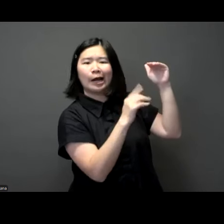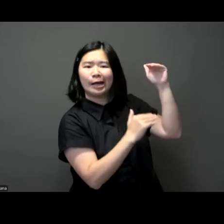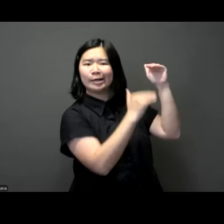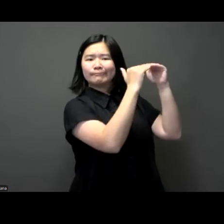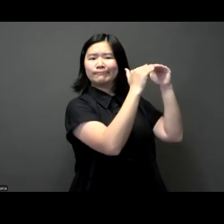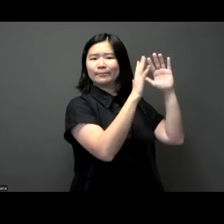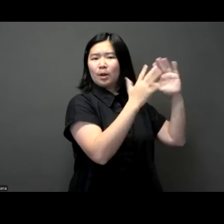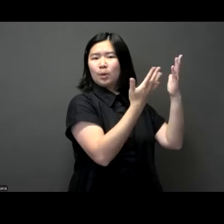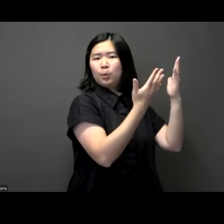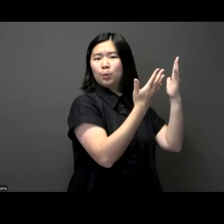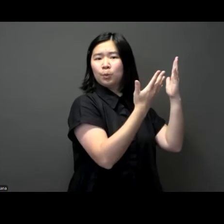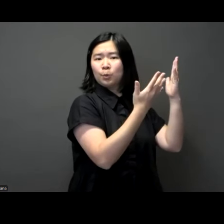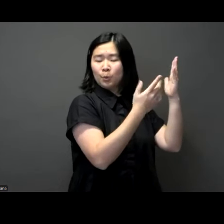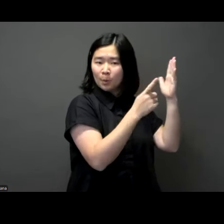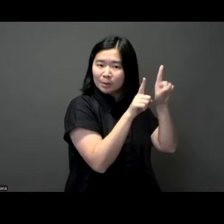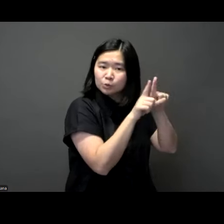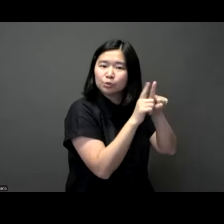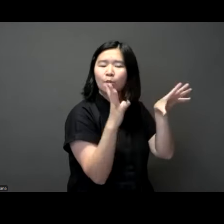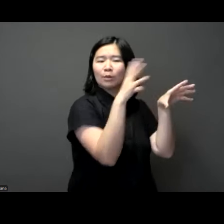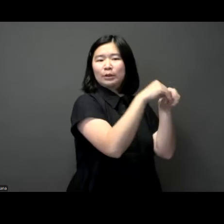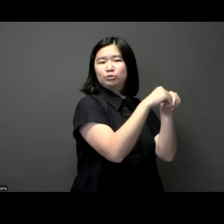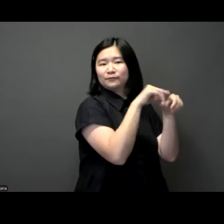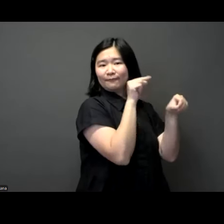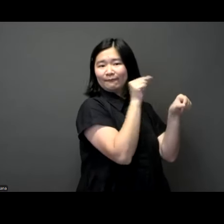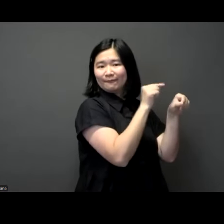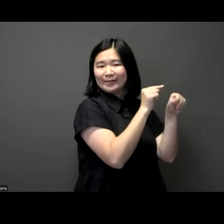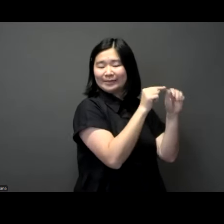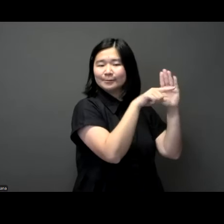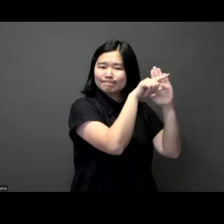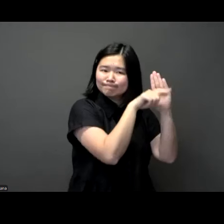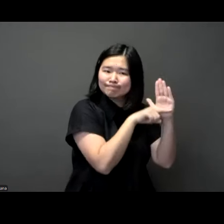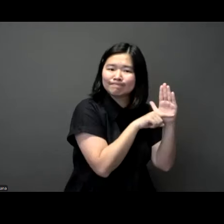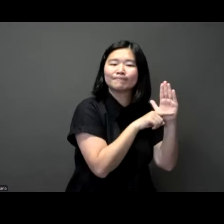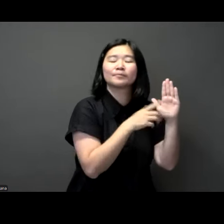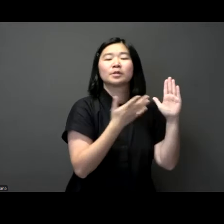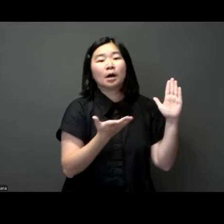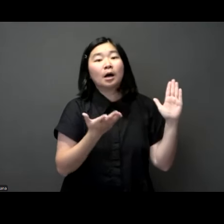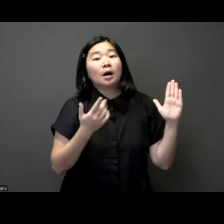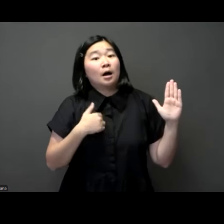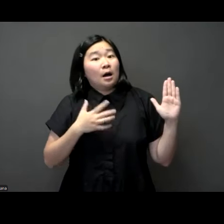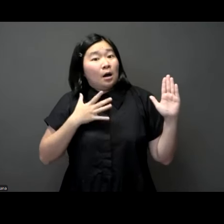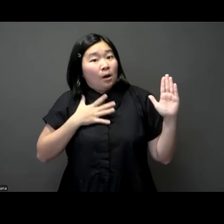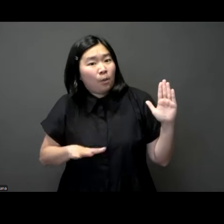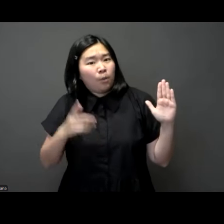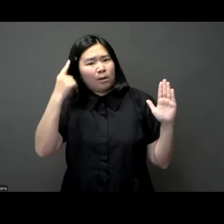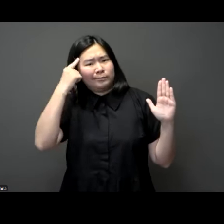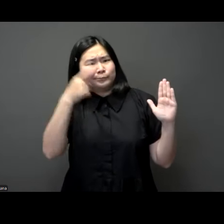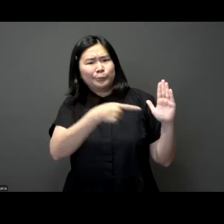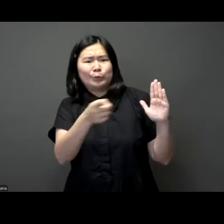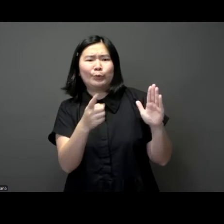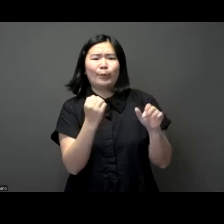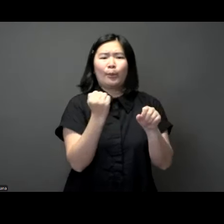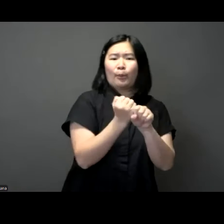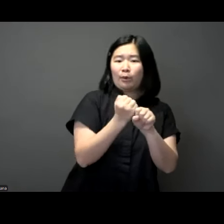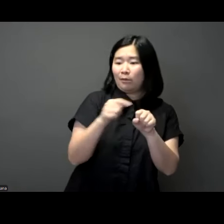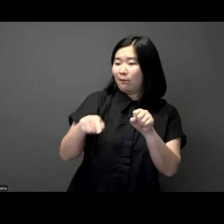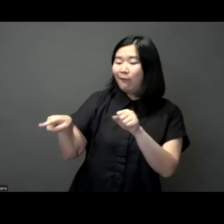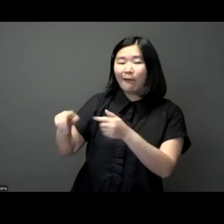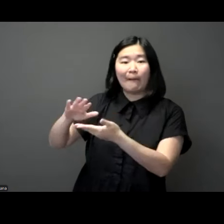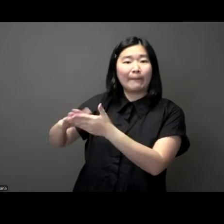work, with the community, but also in an intersectoral manner, in which health plays a role,